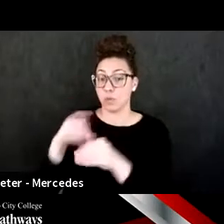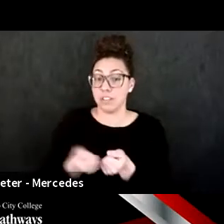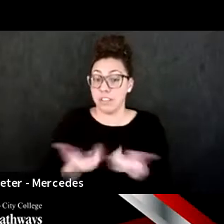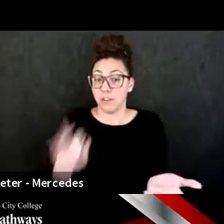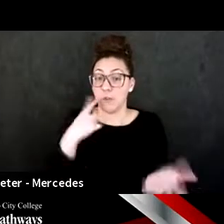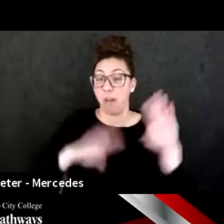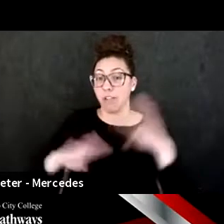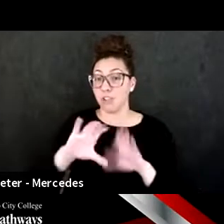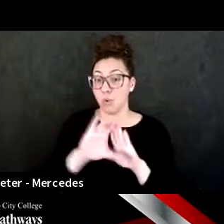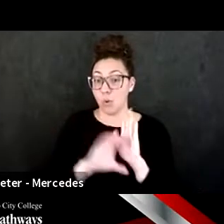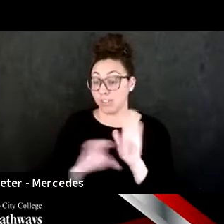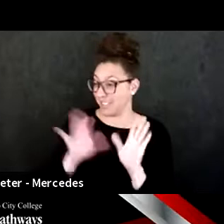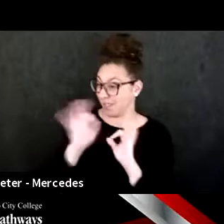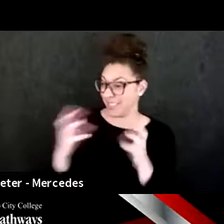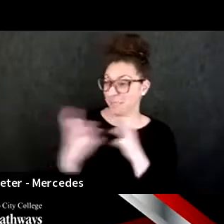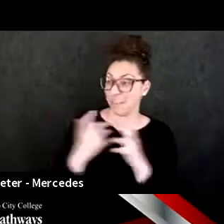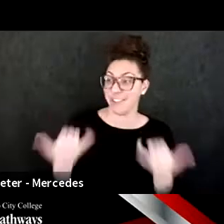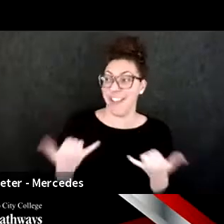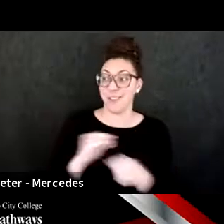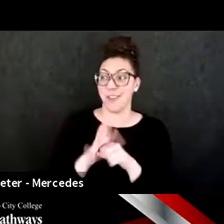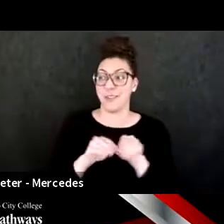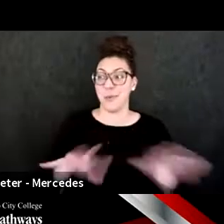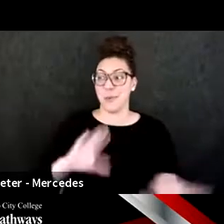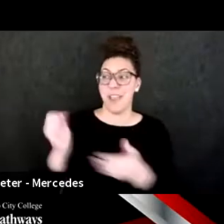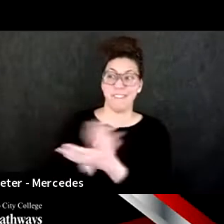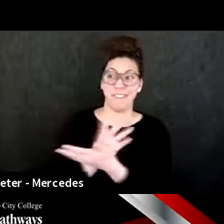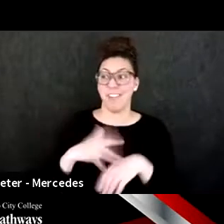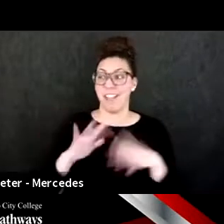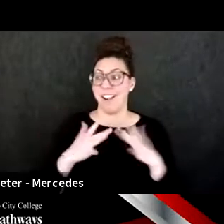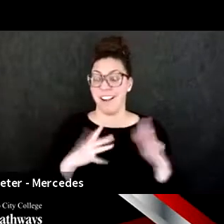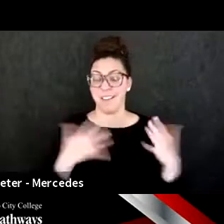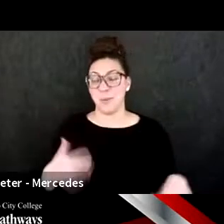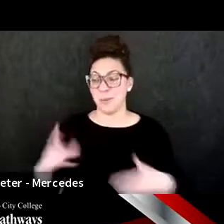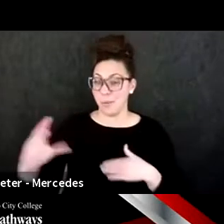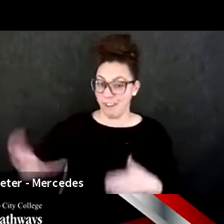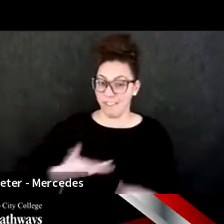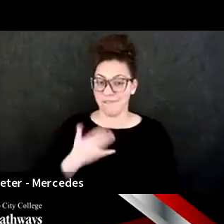our time right now, right, Joseph? All right, welcome, Joseph.